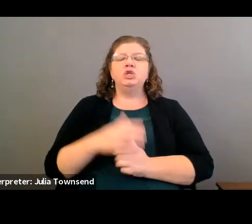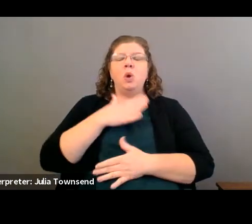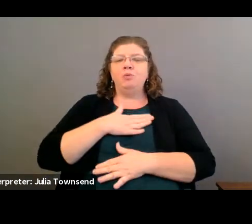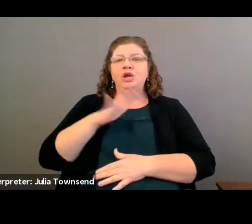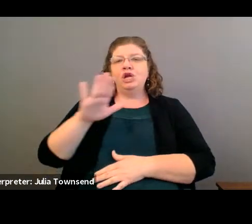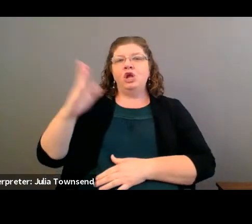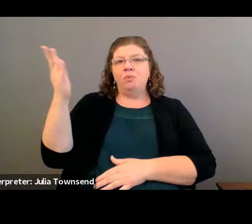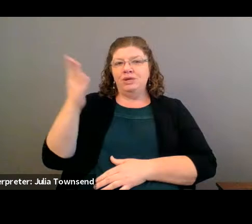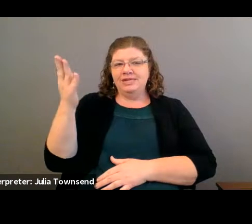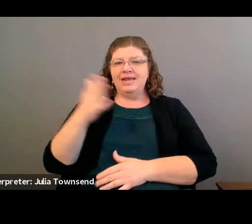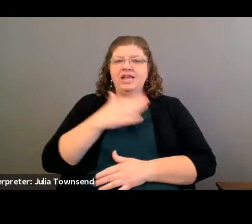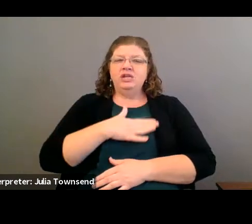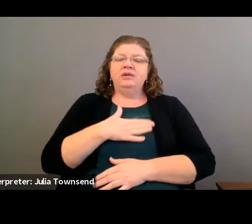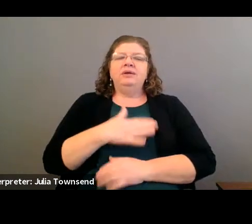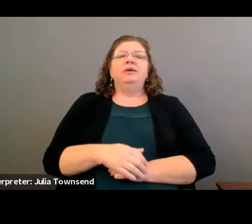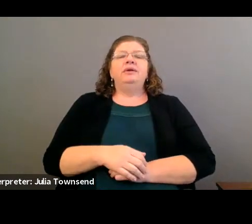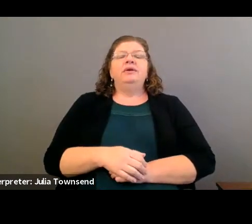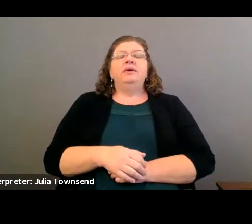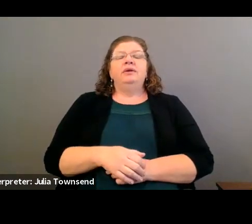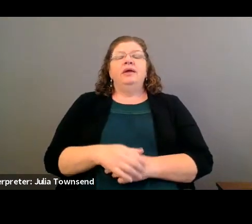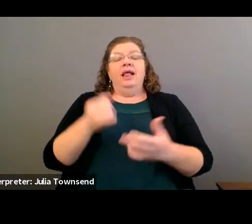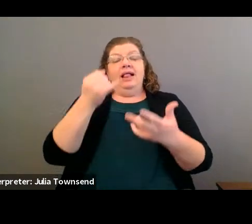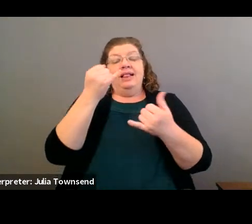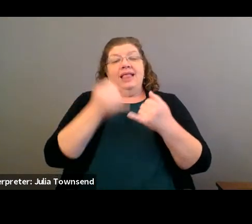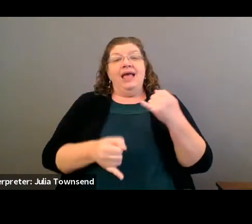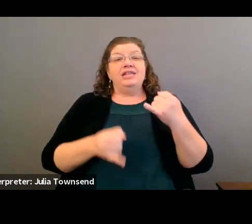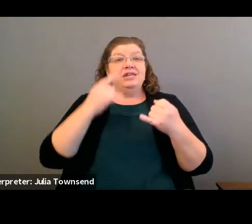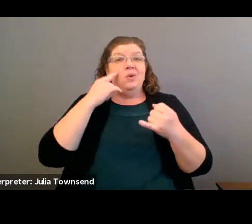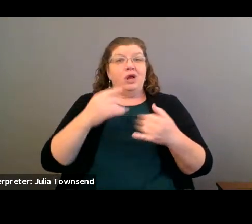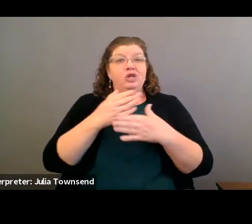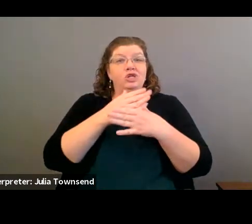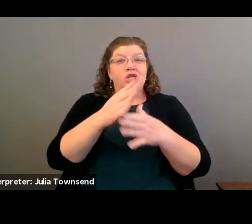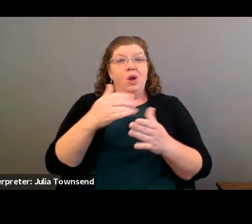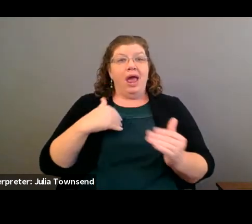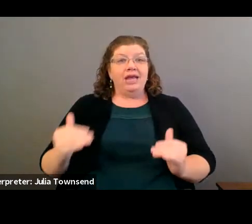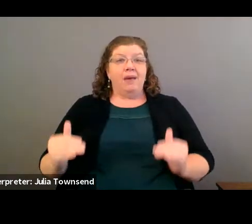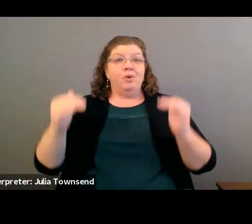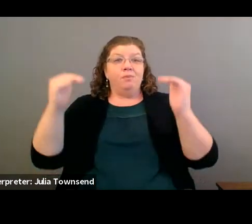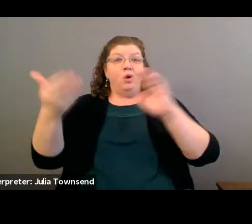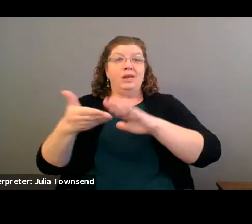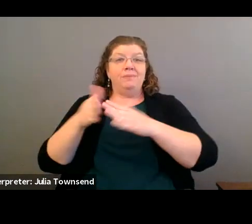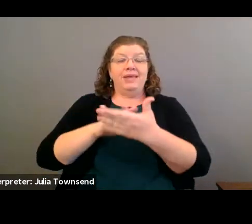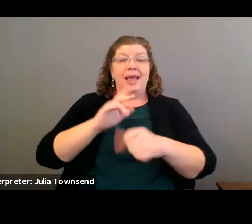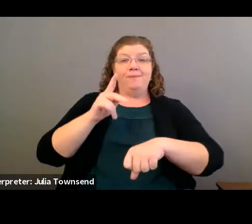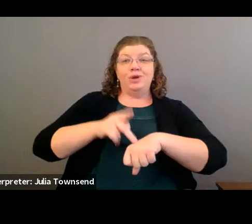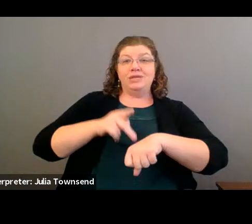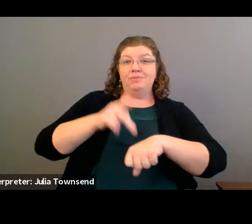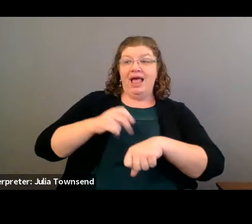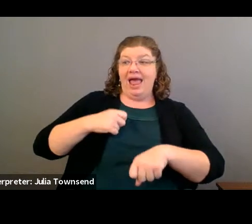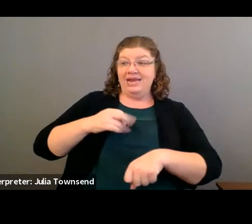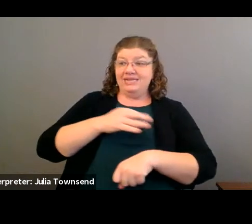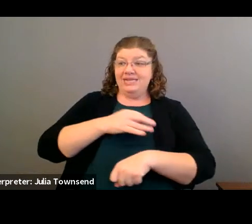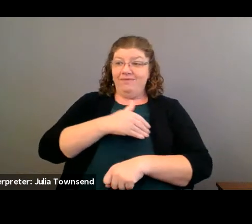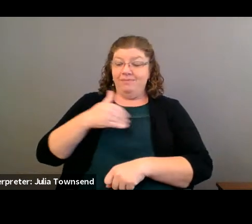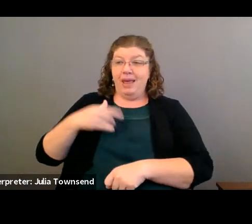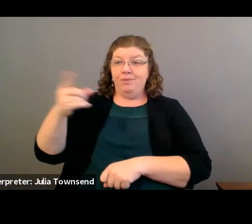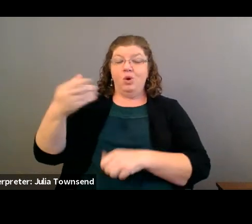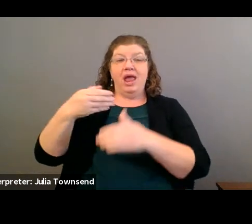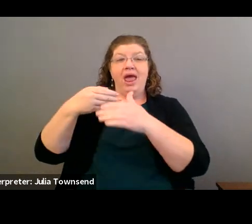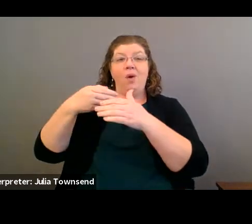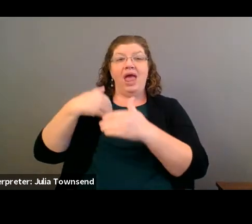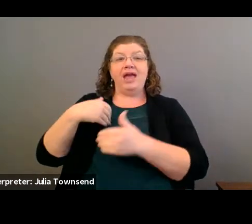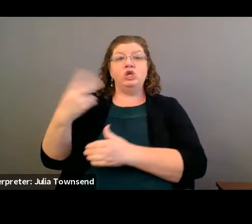presentation. And lastly, I'd like to share that I got promoted to principal. I have a staff member who has 2 kids who have